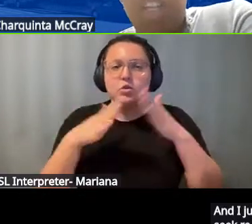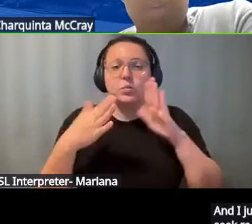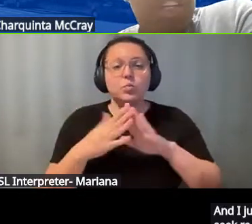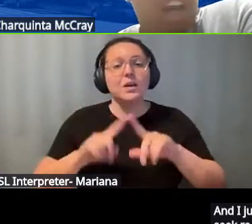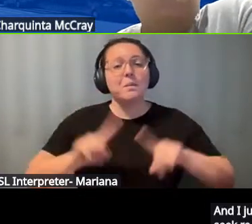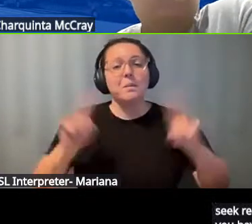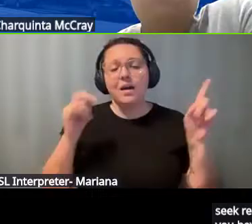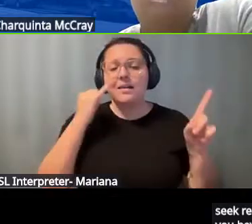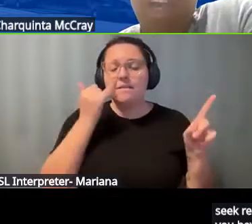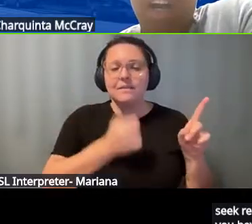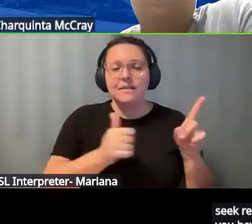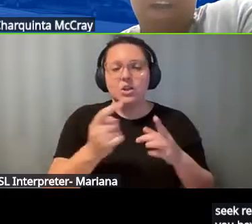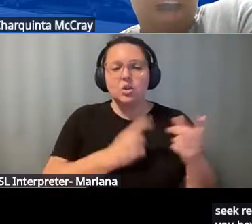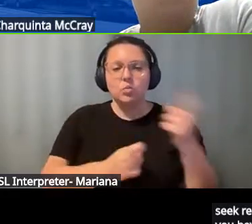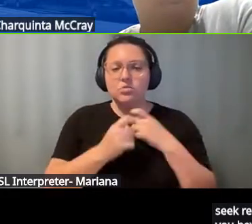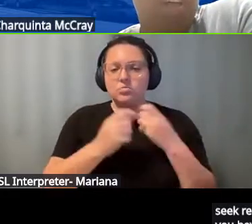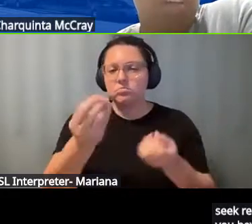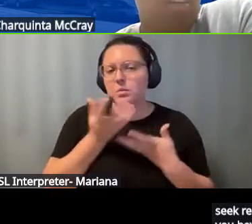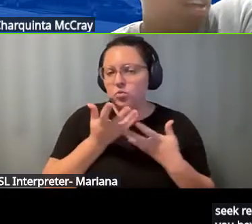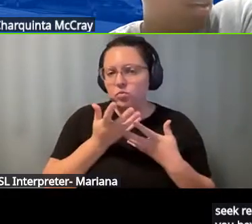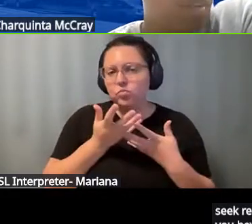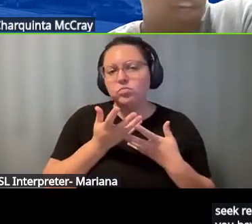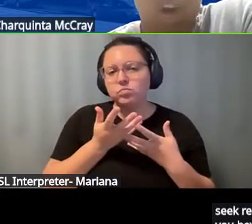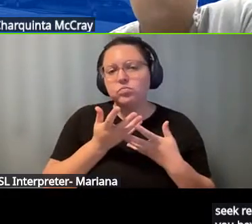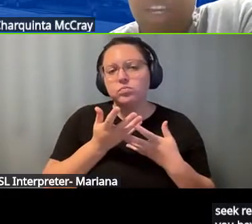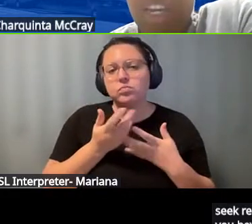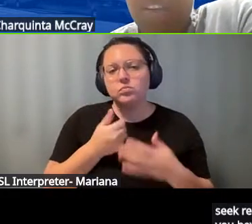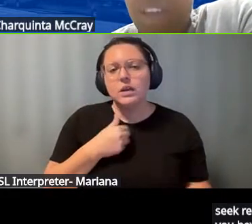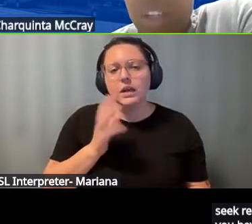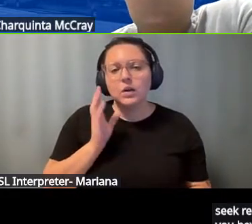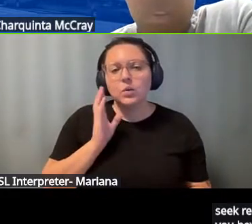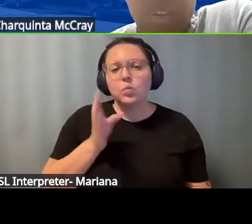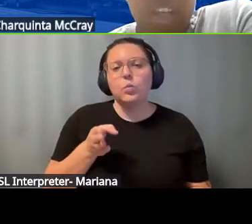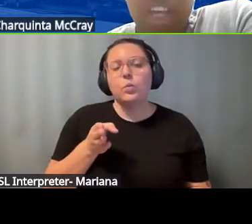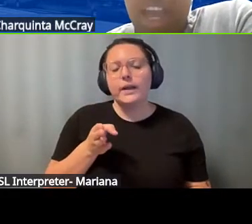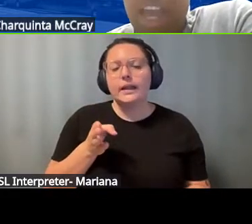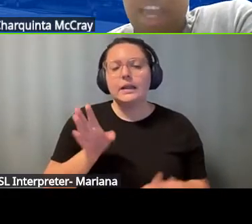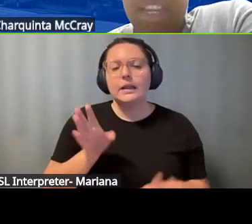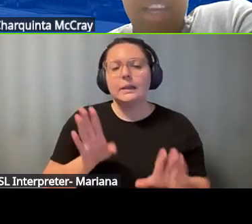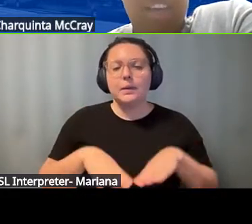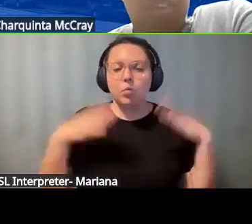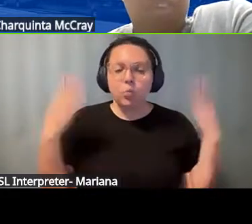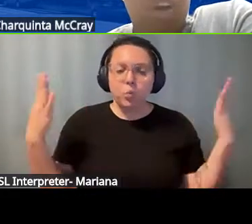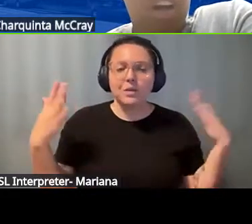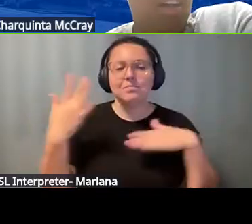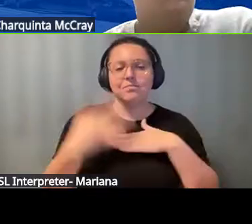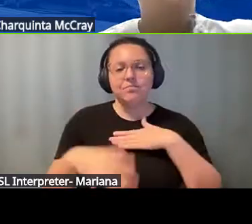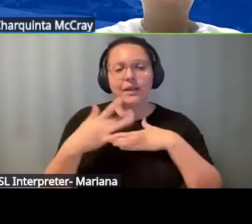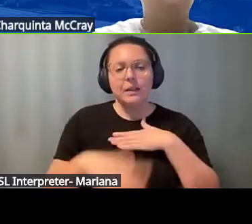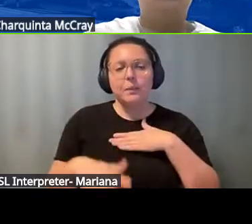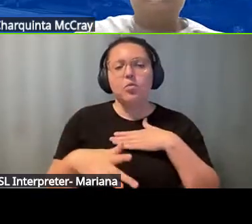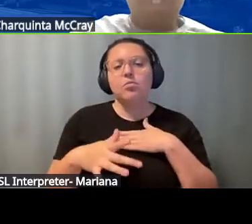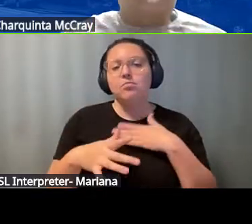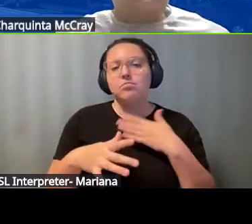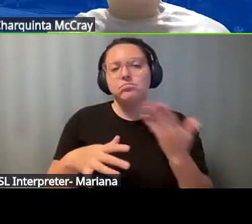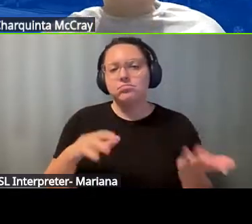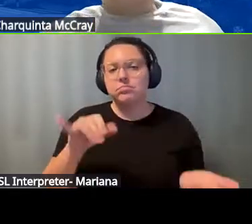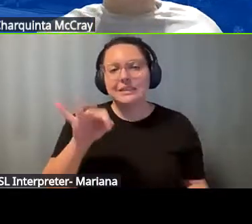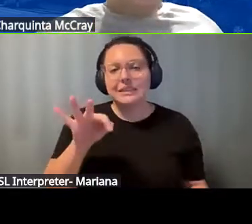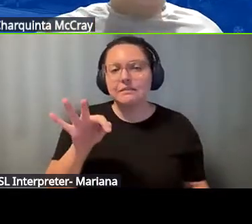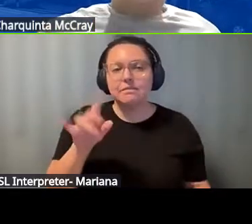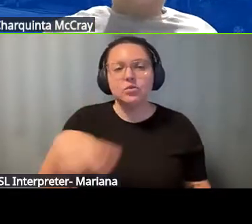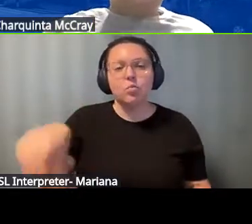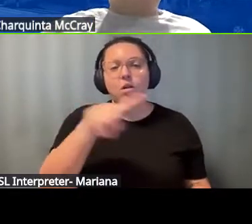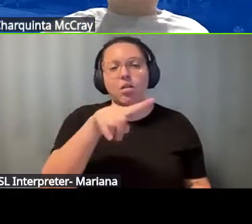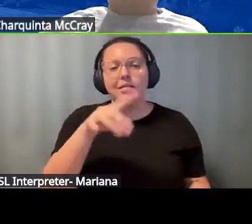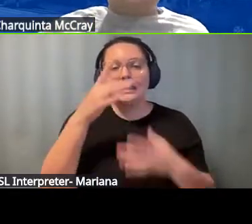any questions, let me know. I will be open and available. And if you all are